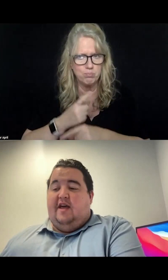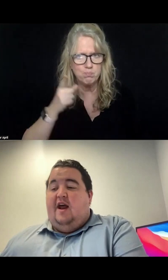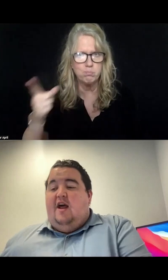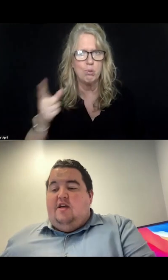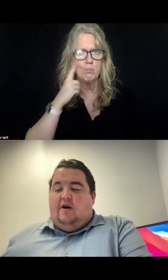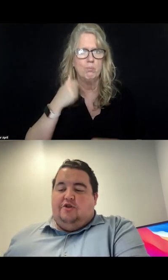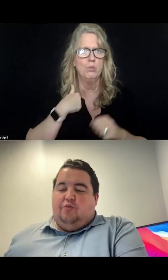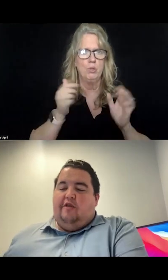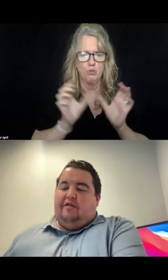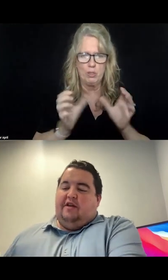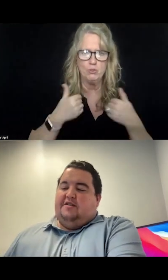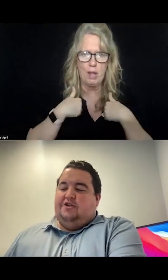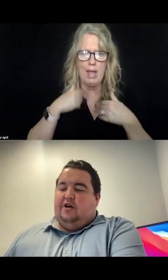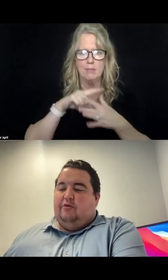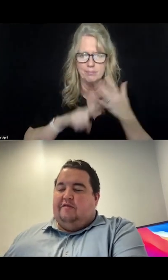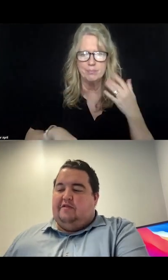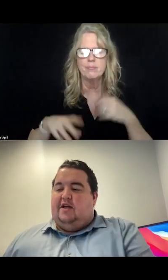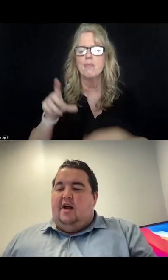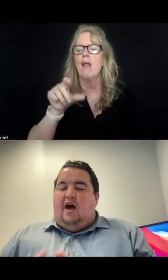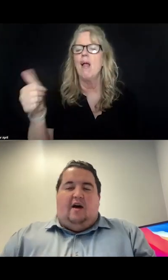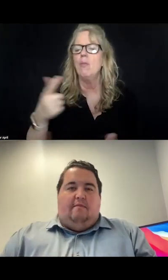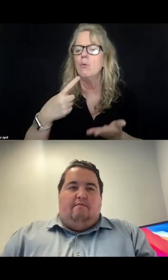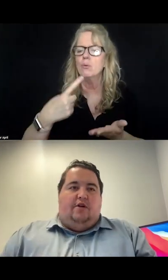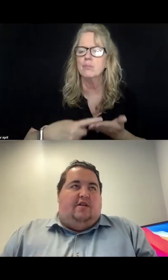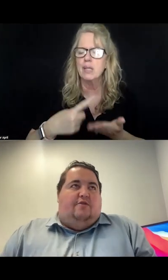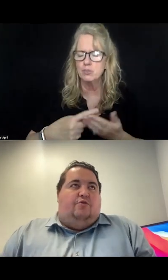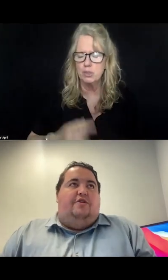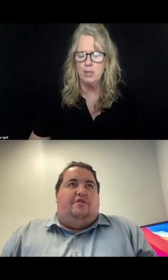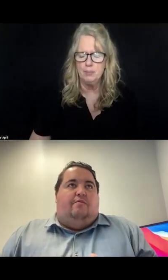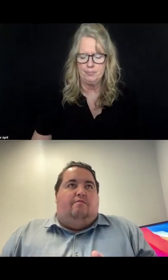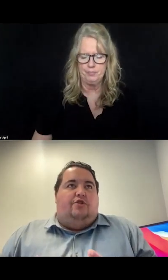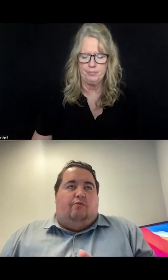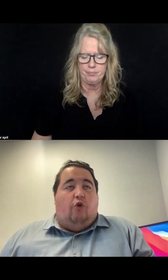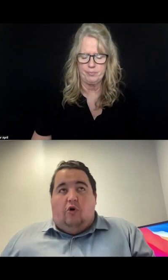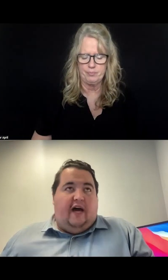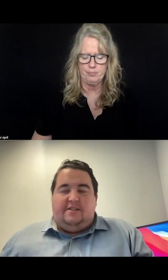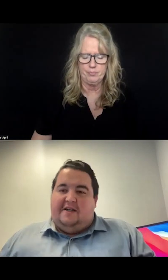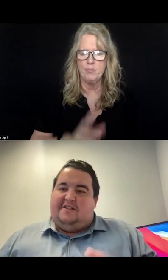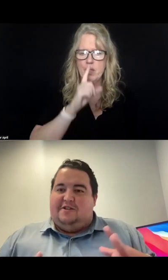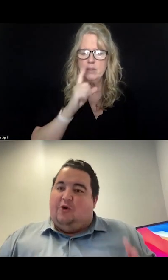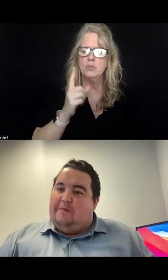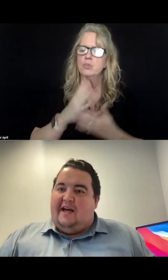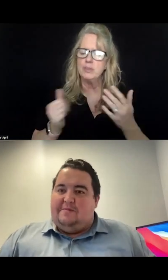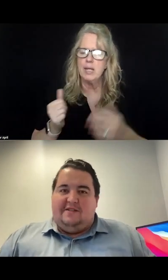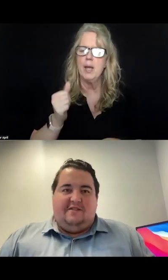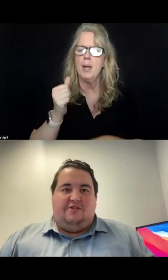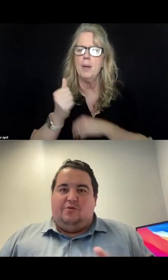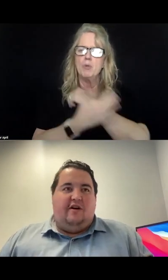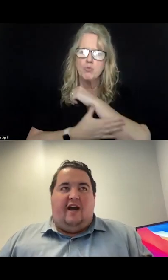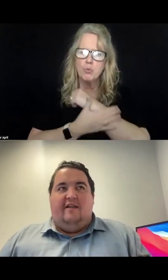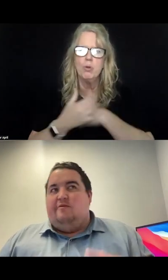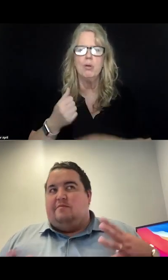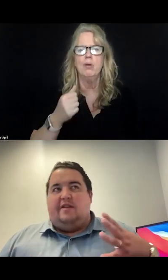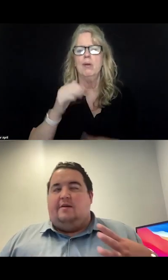here? And then just one other thing to touch on briefly, there's really some rural aspects and some urban aspects that just